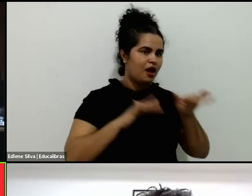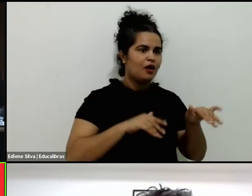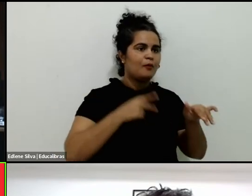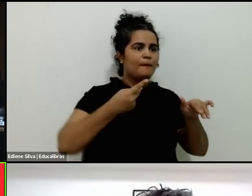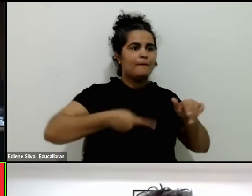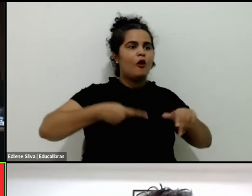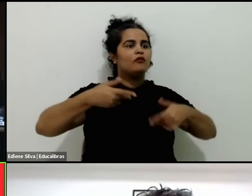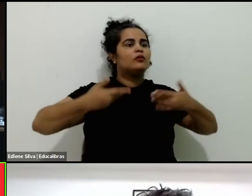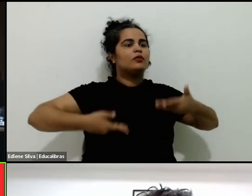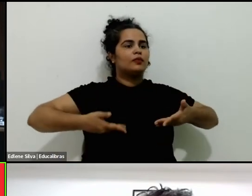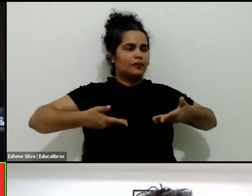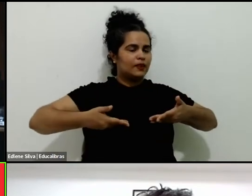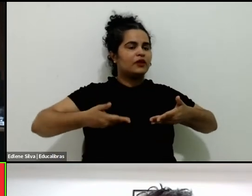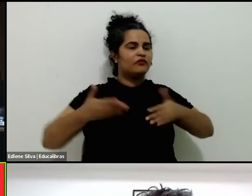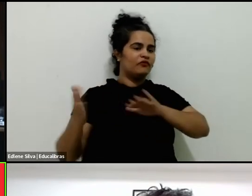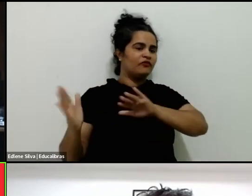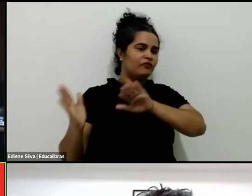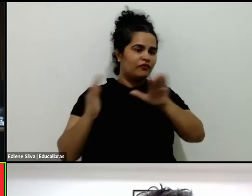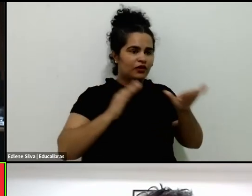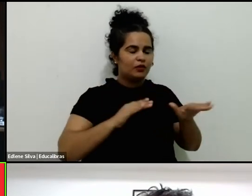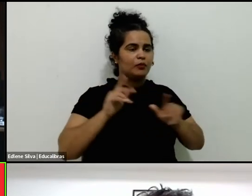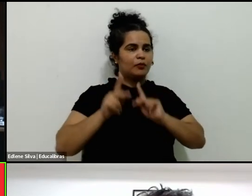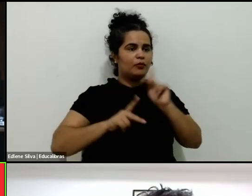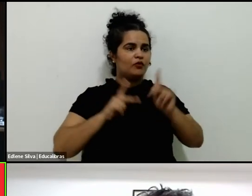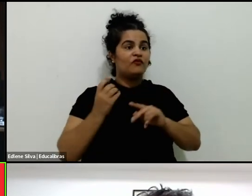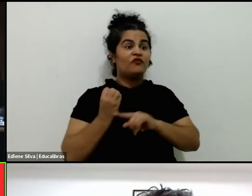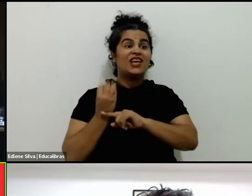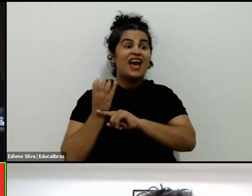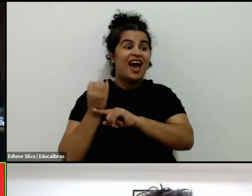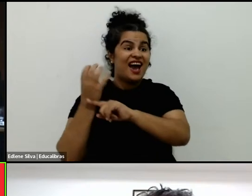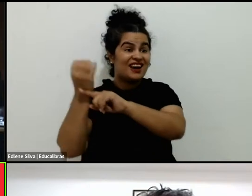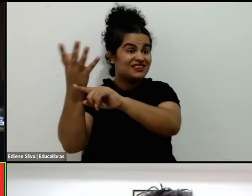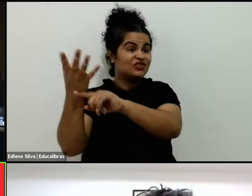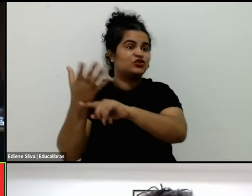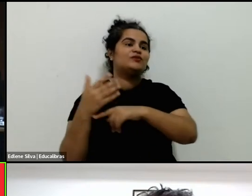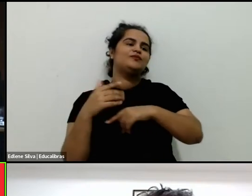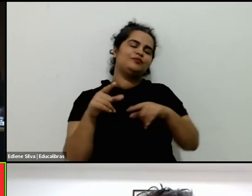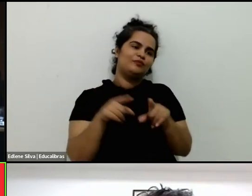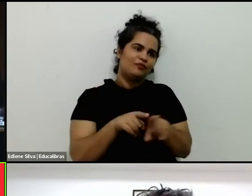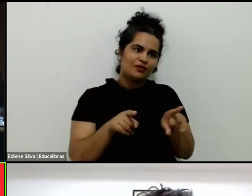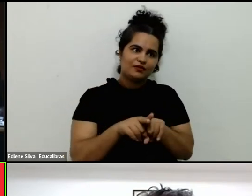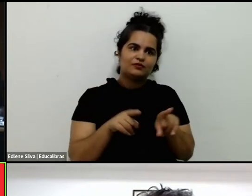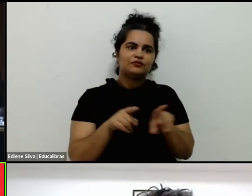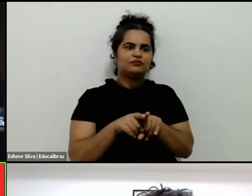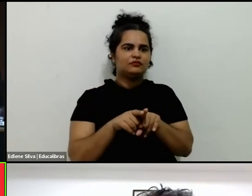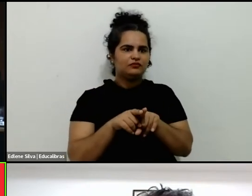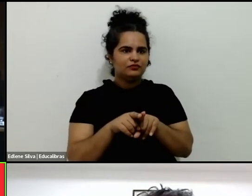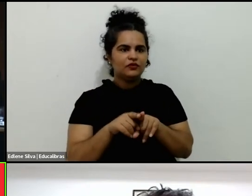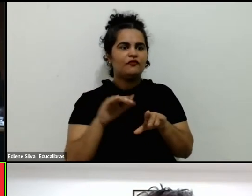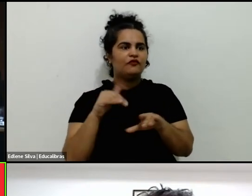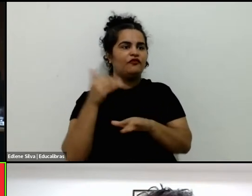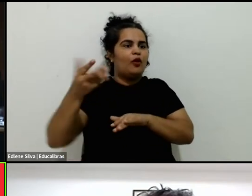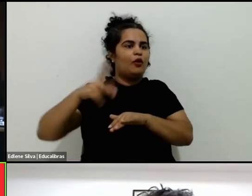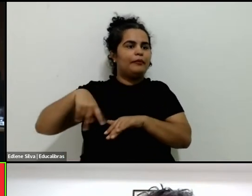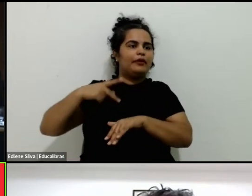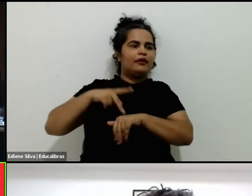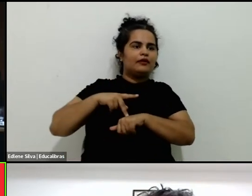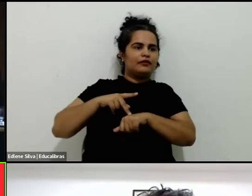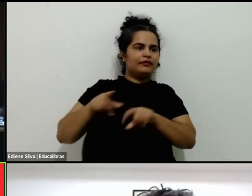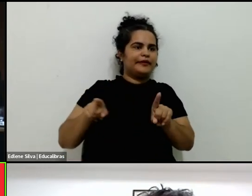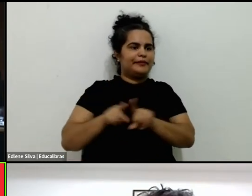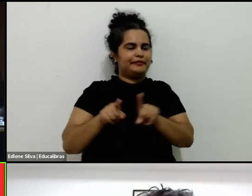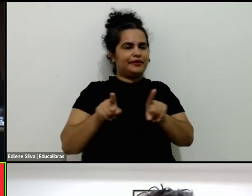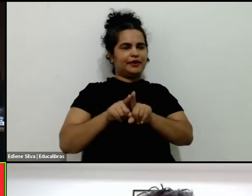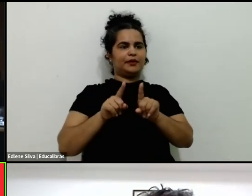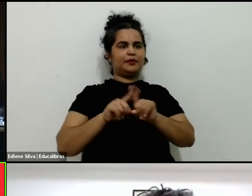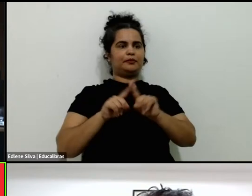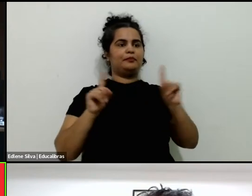world travelers, and so they're also spending a lot of time overseas. But I think it's an important thing to look at, and I'd be